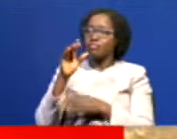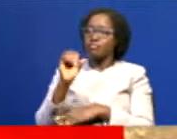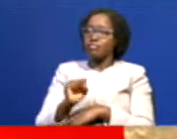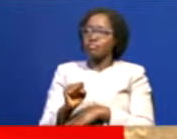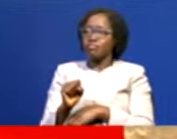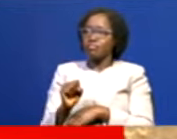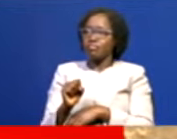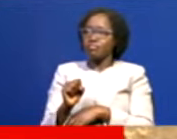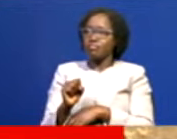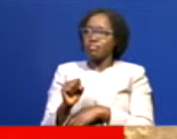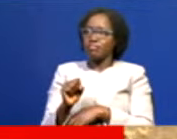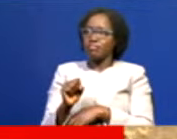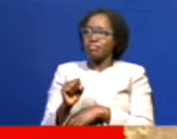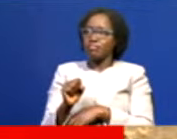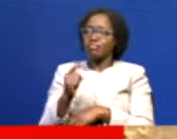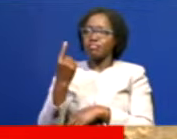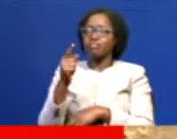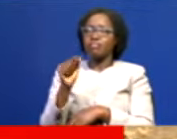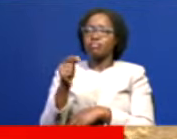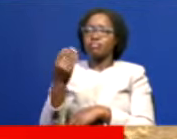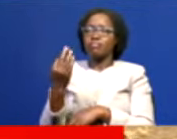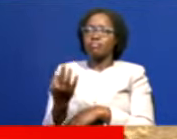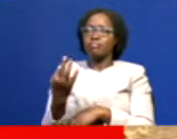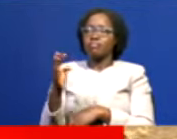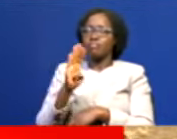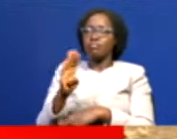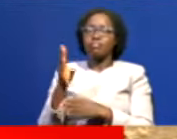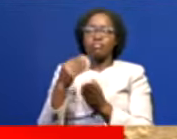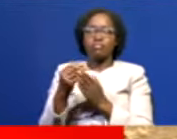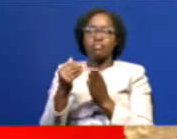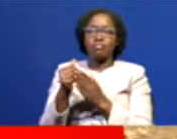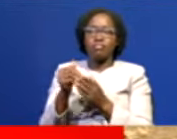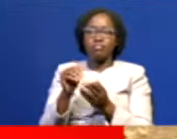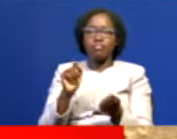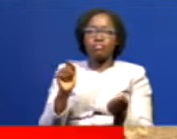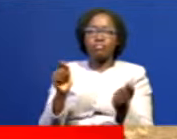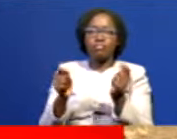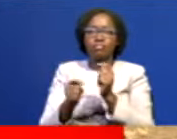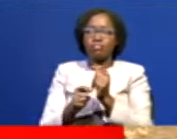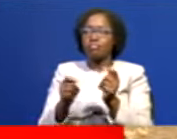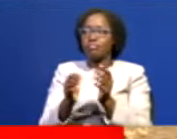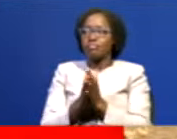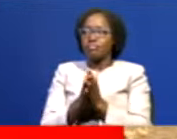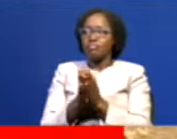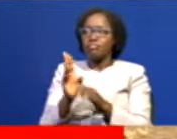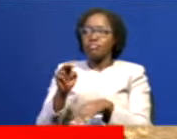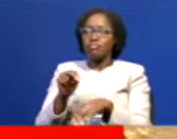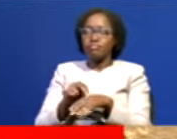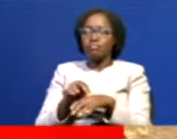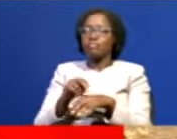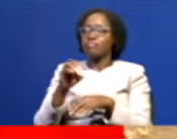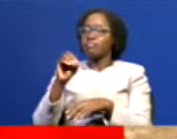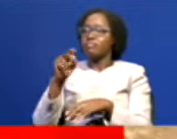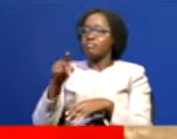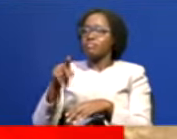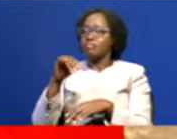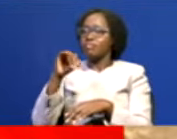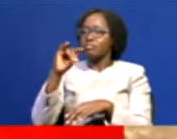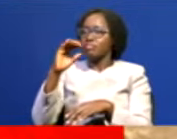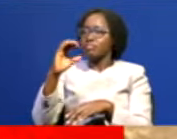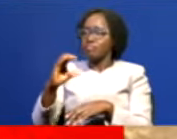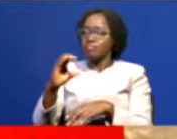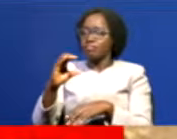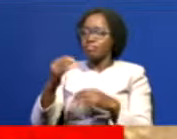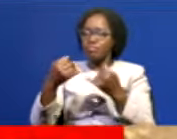Eliud Owalo. We saw 1.3 billion shillings going to the rehabilitation of the National Optic Fiber Backbone Phase 2